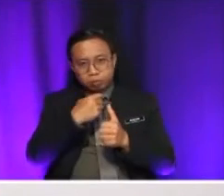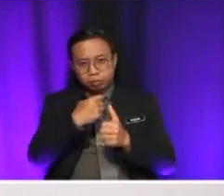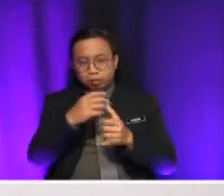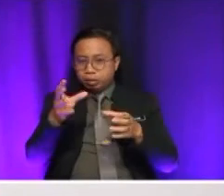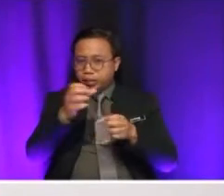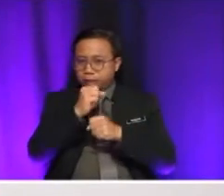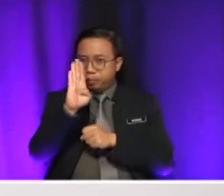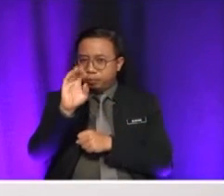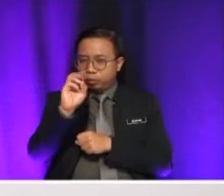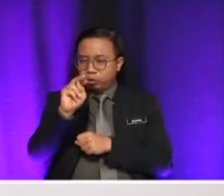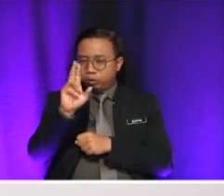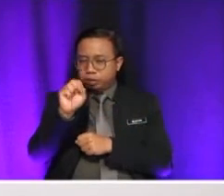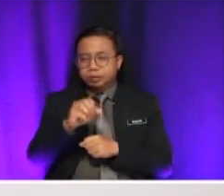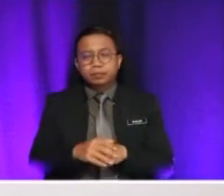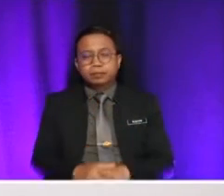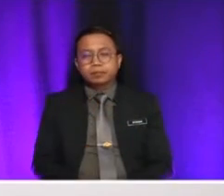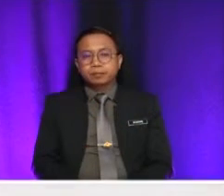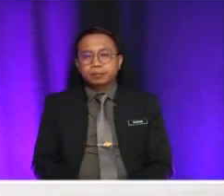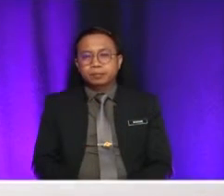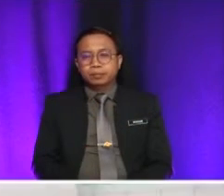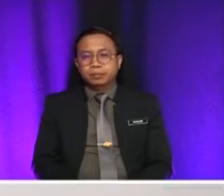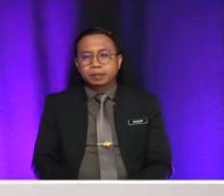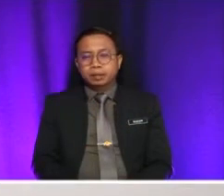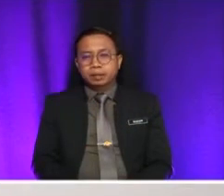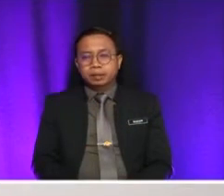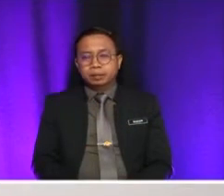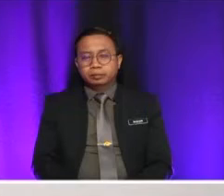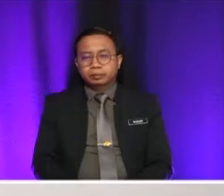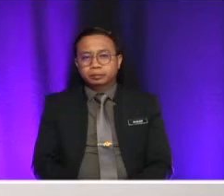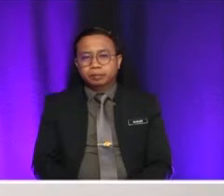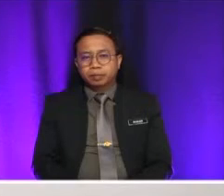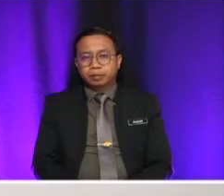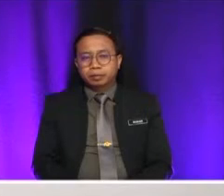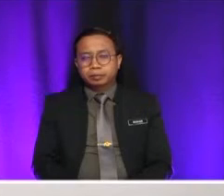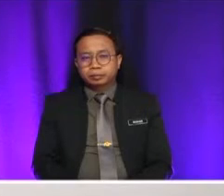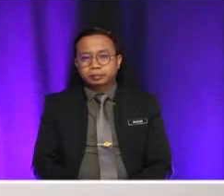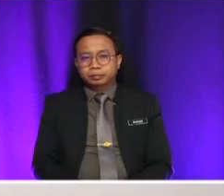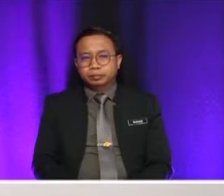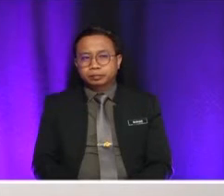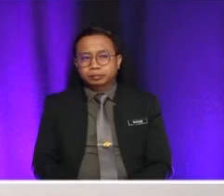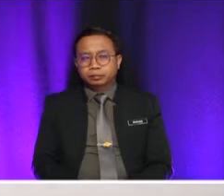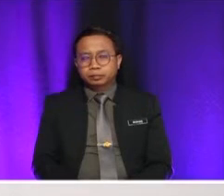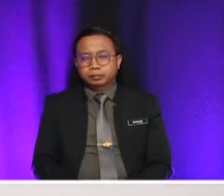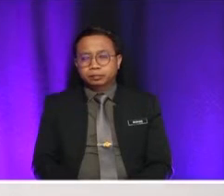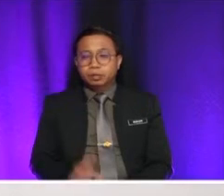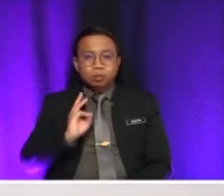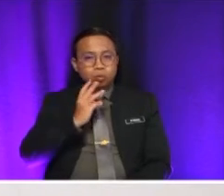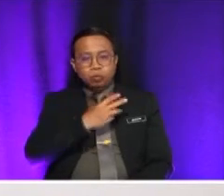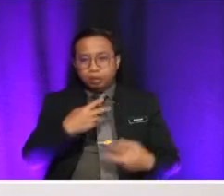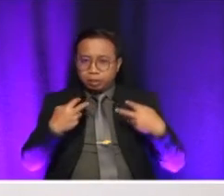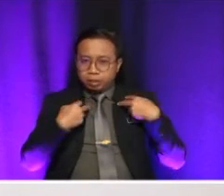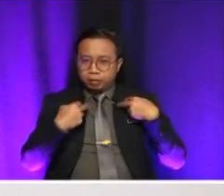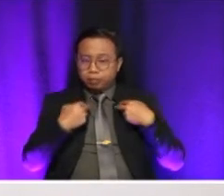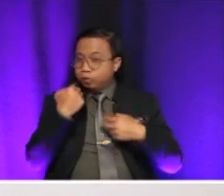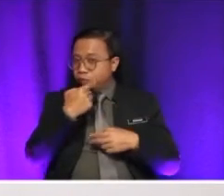bonus, right? Okay, so Shafiqah, would you like to? Okay, I'll do the honor. Wow, brewing coffee here. All right, we have, guess